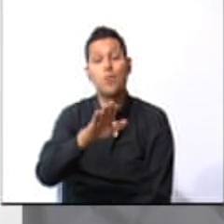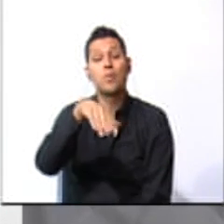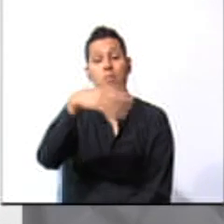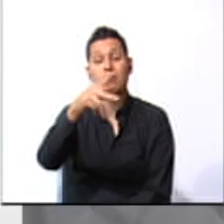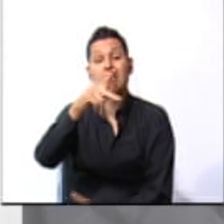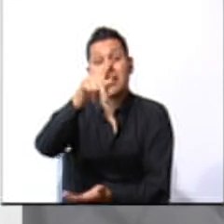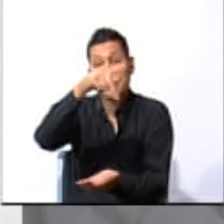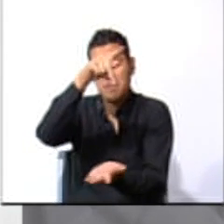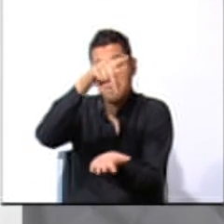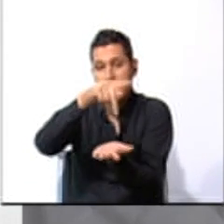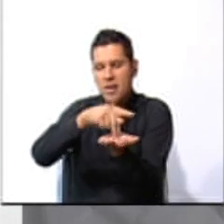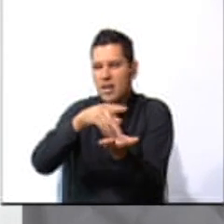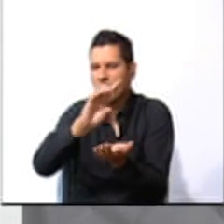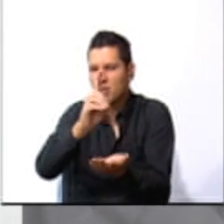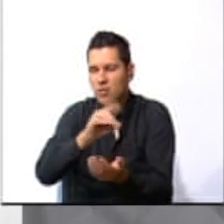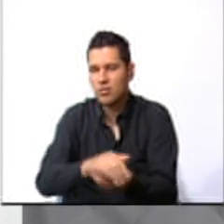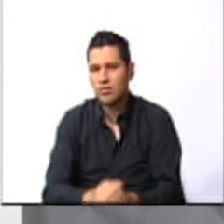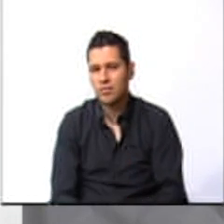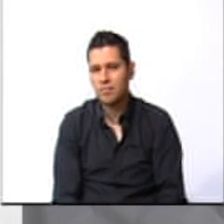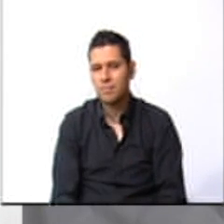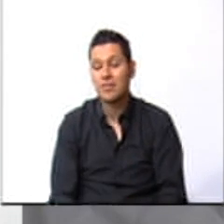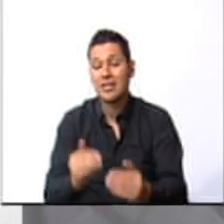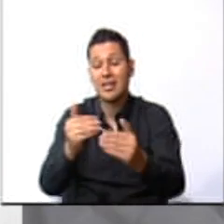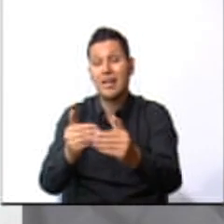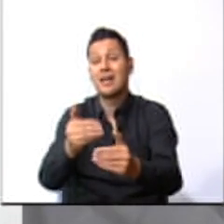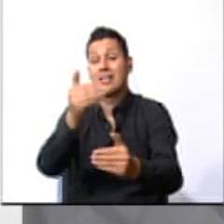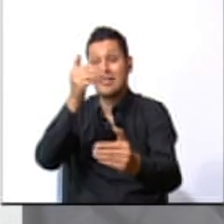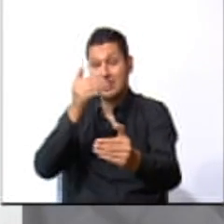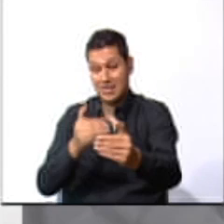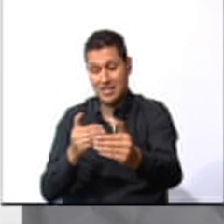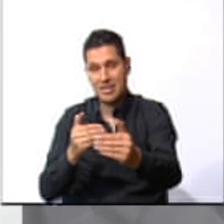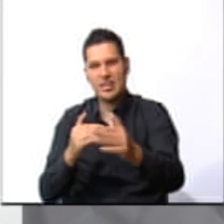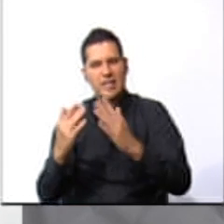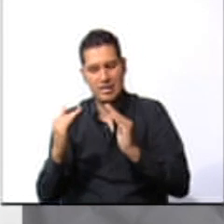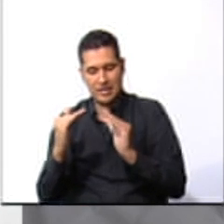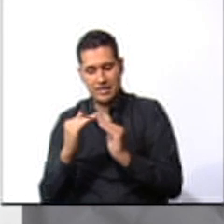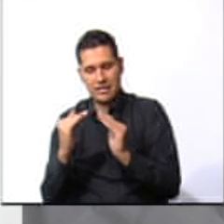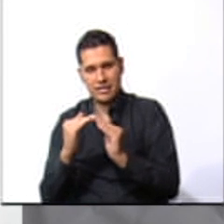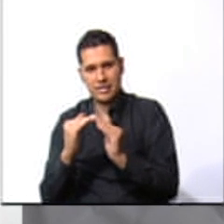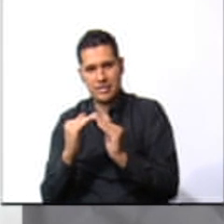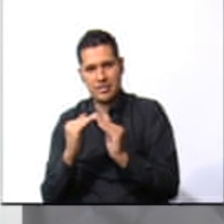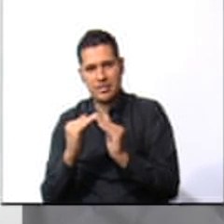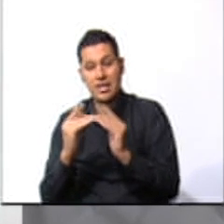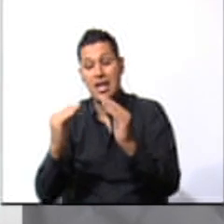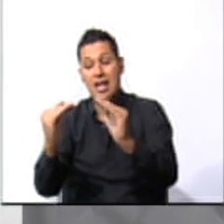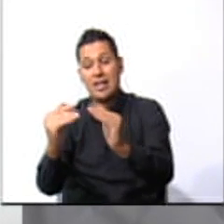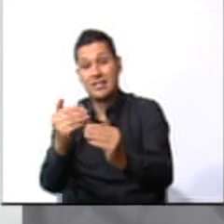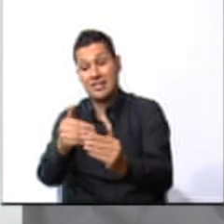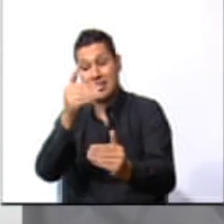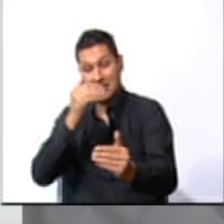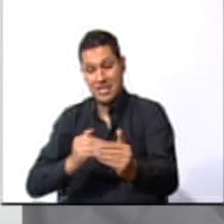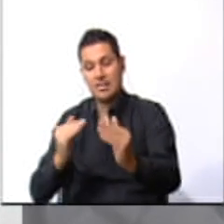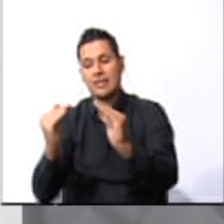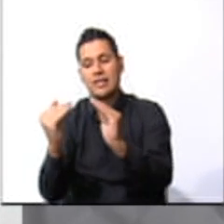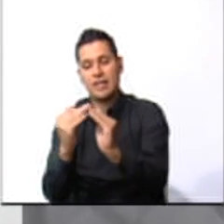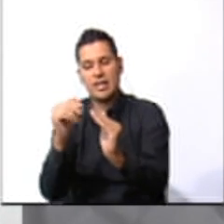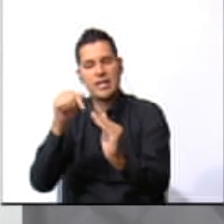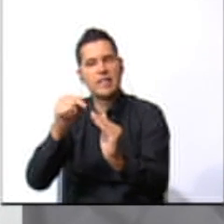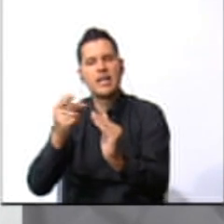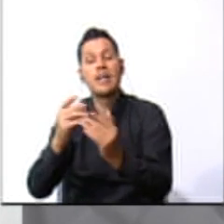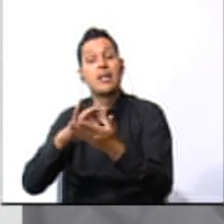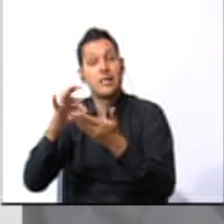park is behind the school. How do I get to